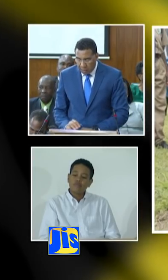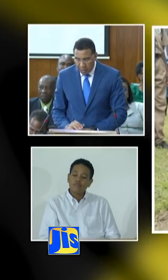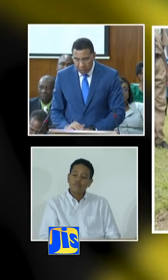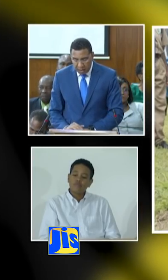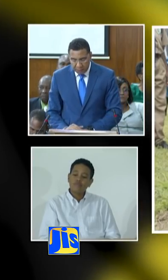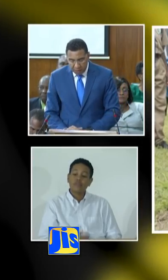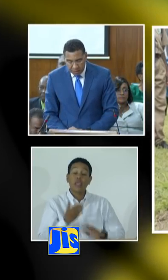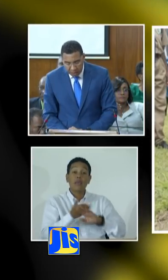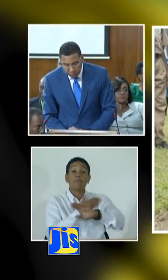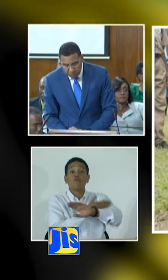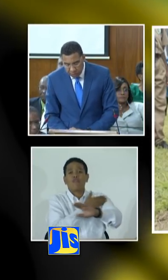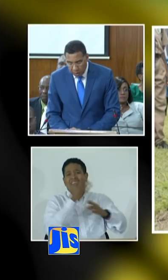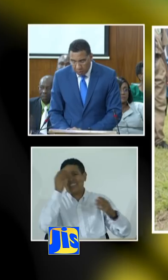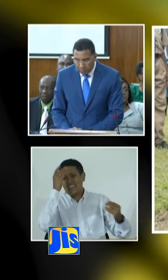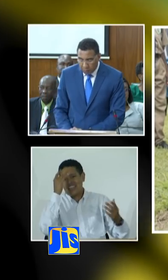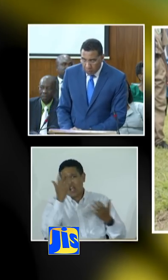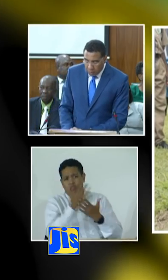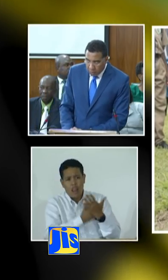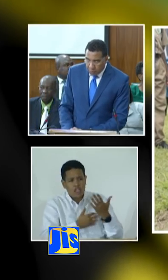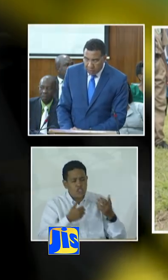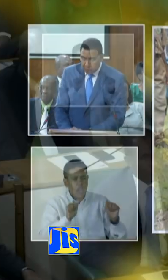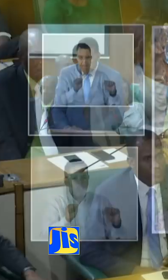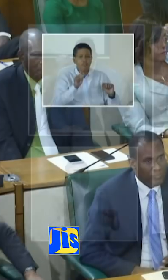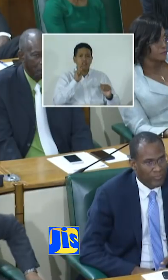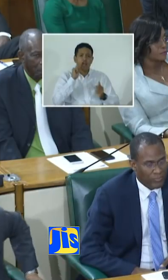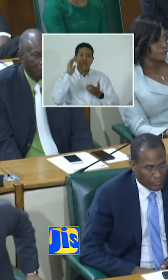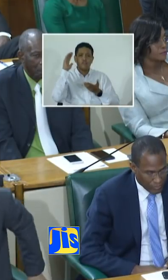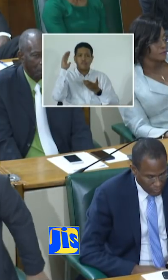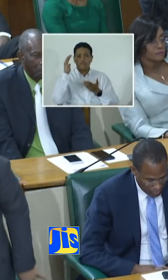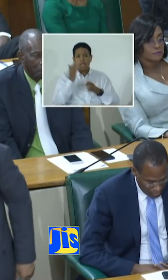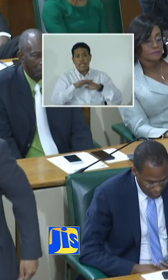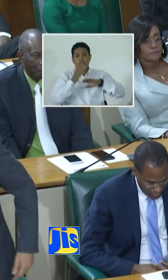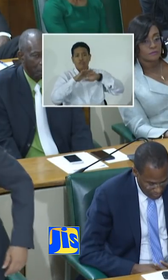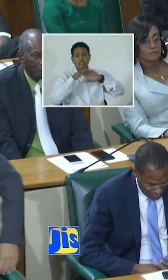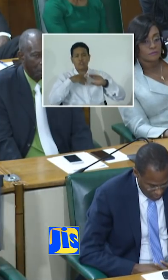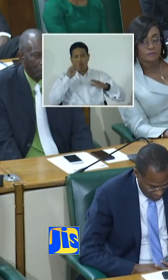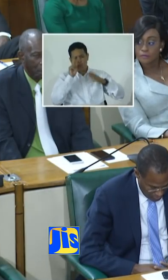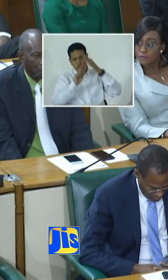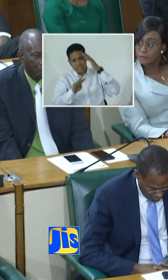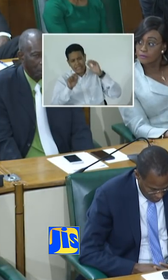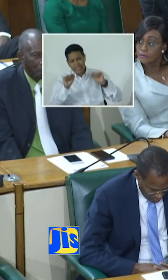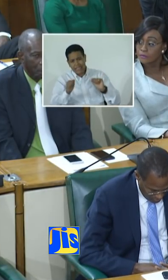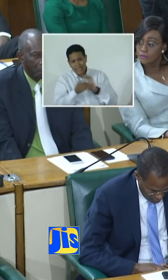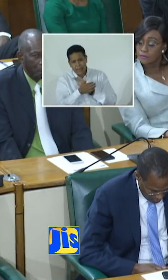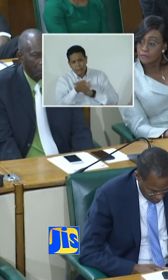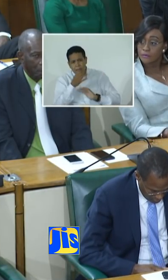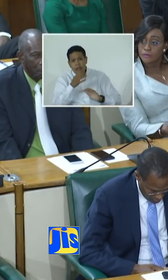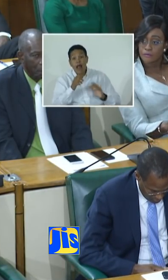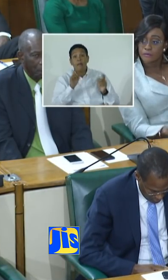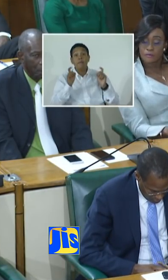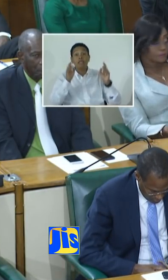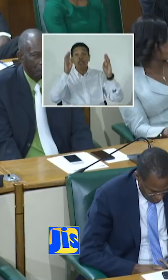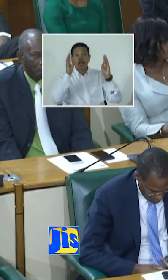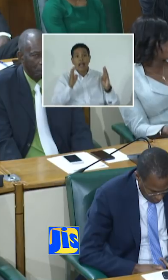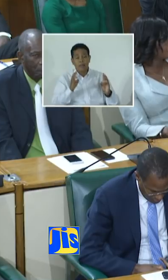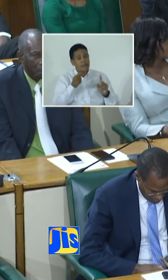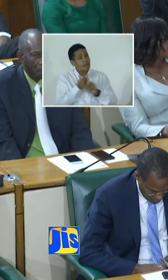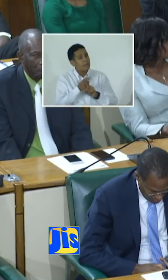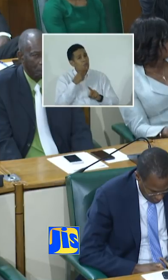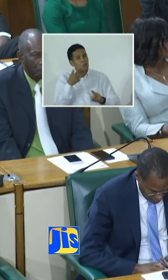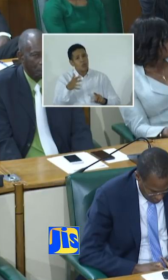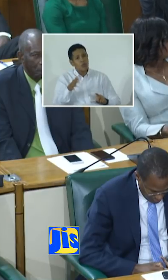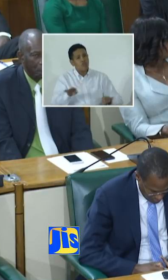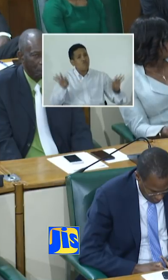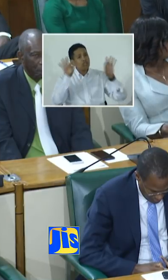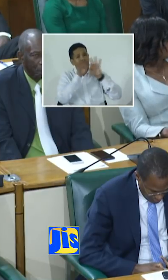data collection efforts and increasing our predictive capabilities and managing climate impacts is critical. We